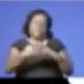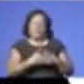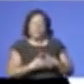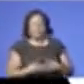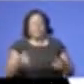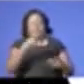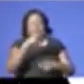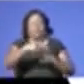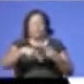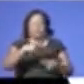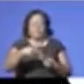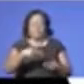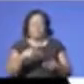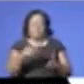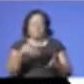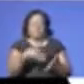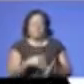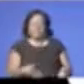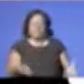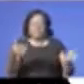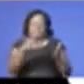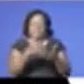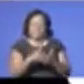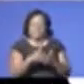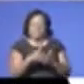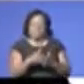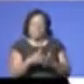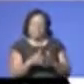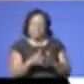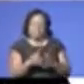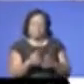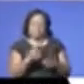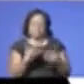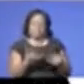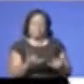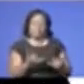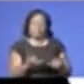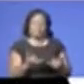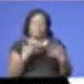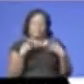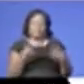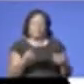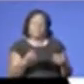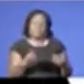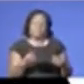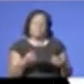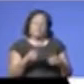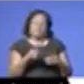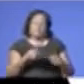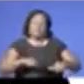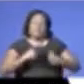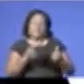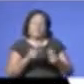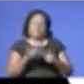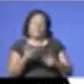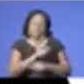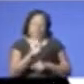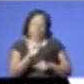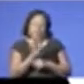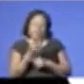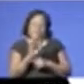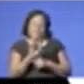the deathly blow of 2019's Hurricane Dorian, to now the health and economic setback of the COVID-19 pandemic.